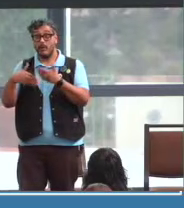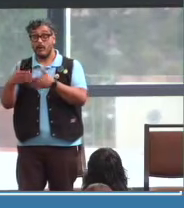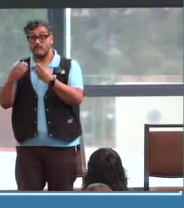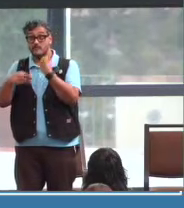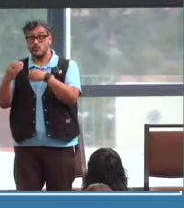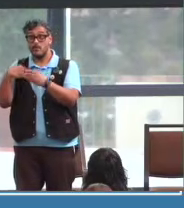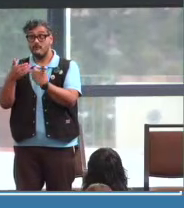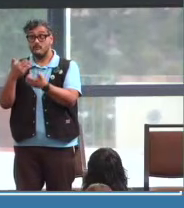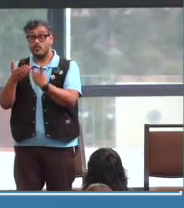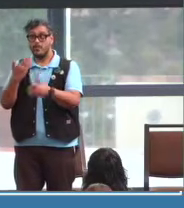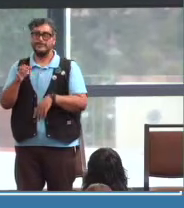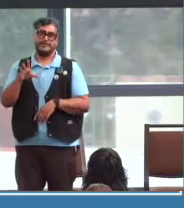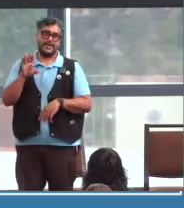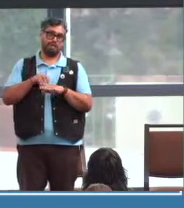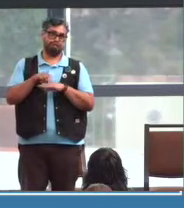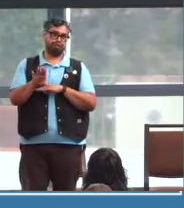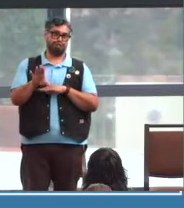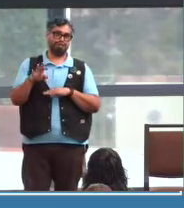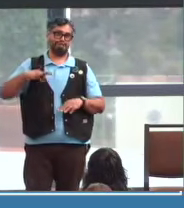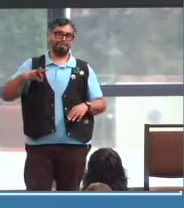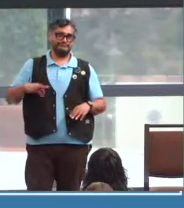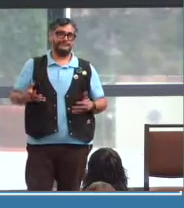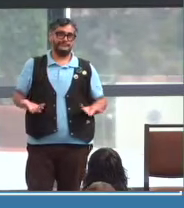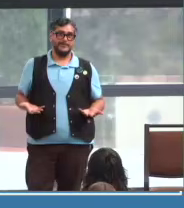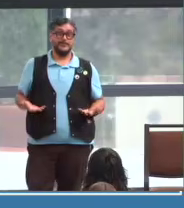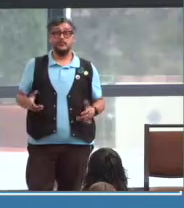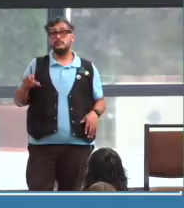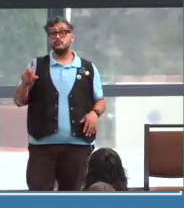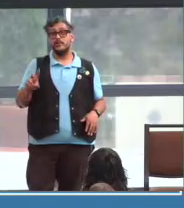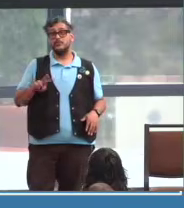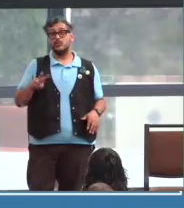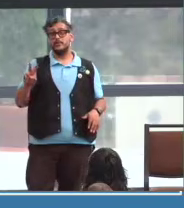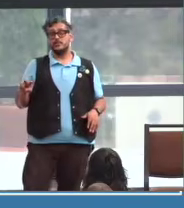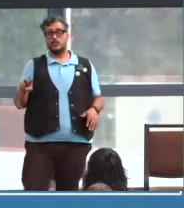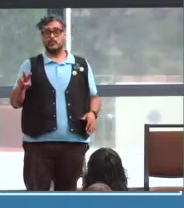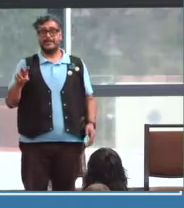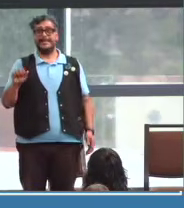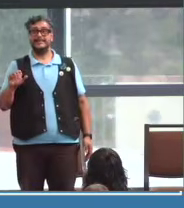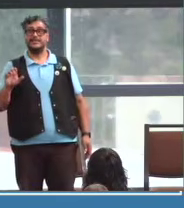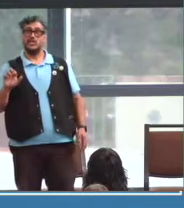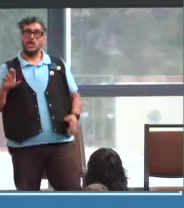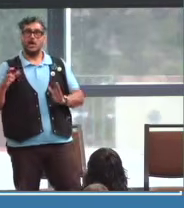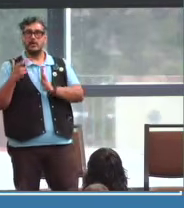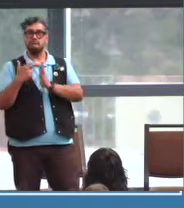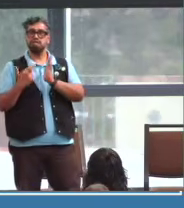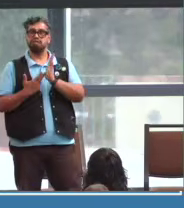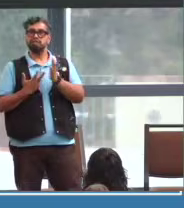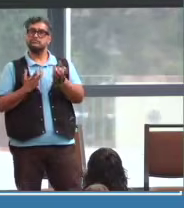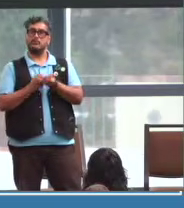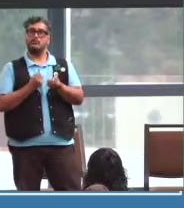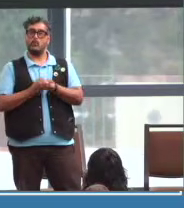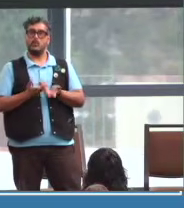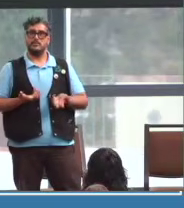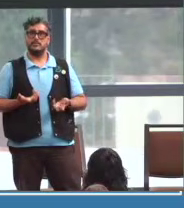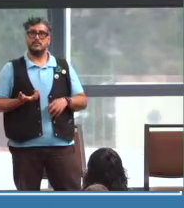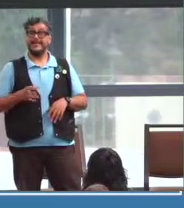that'll probably make the biggest difference. And so our 2022 ACR guidelines seem to support this theory.